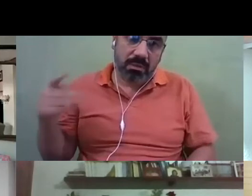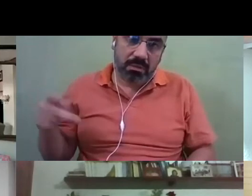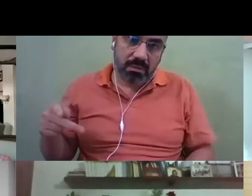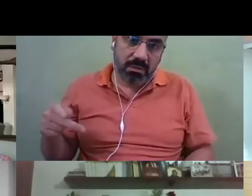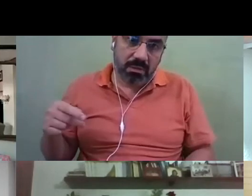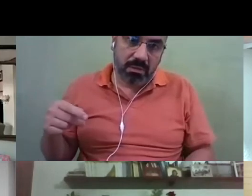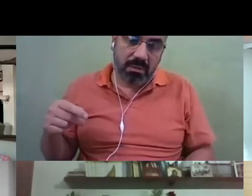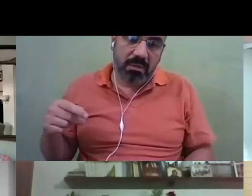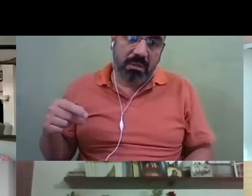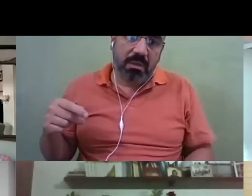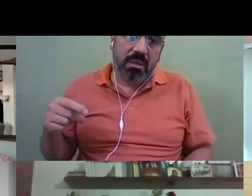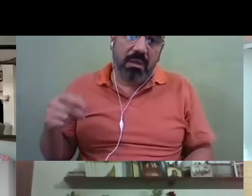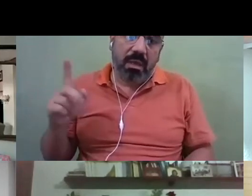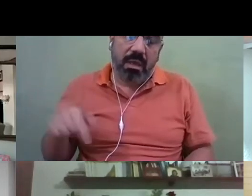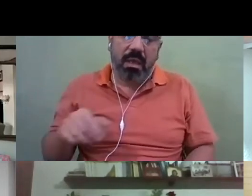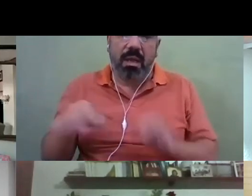organization.